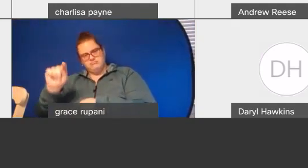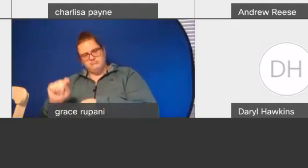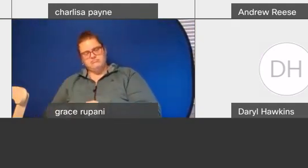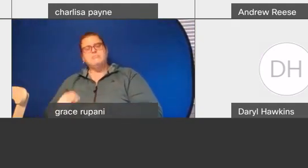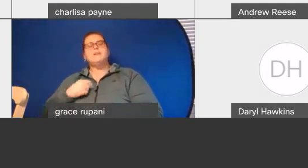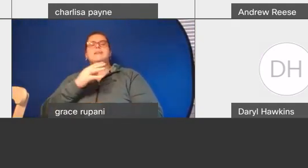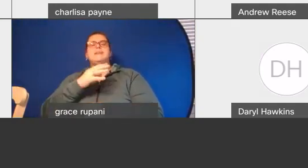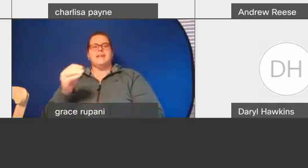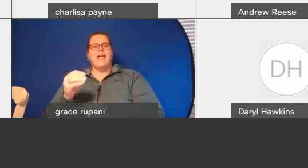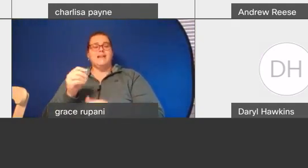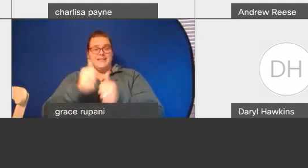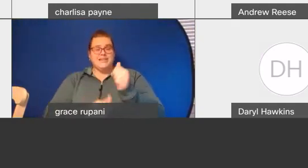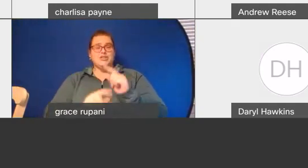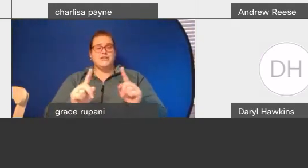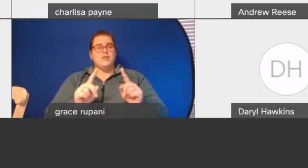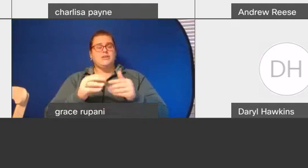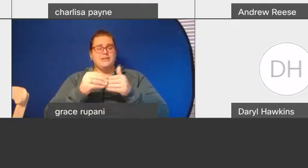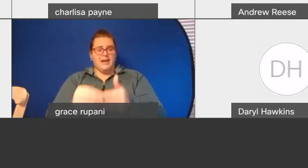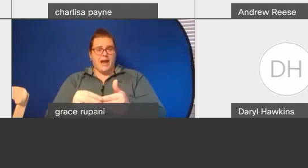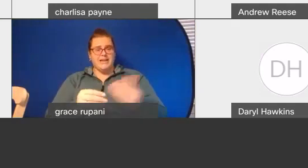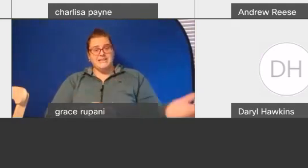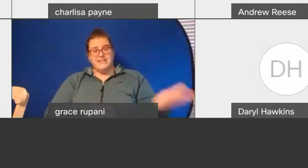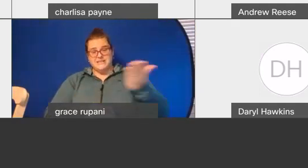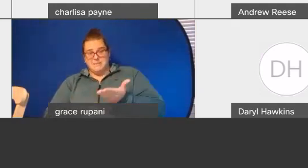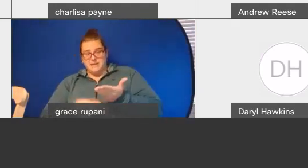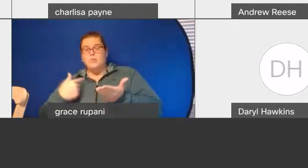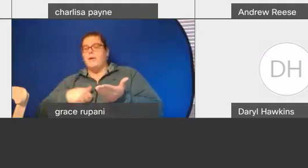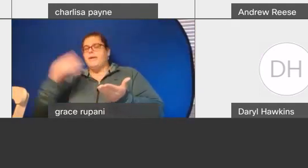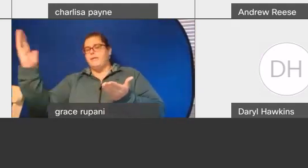guidance to make sure that all areas are addressed.